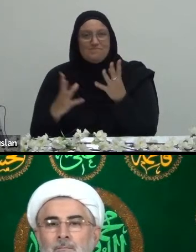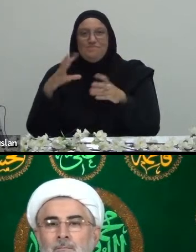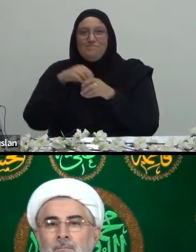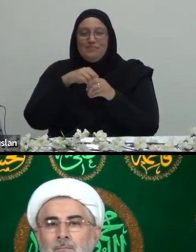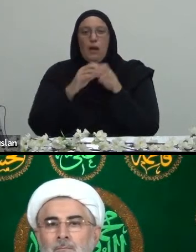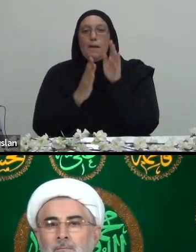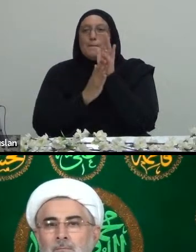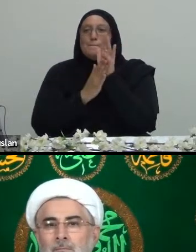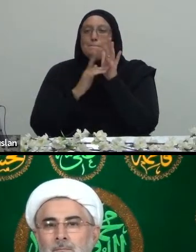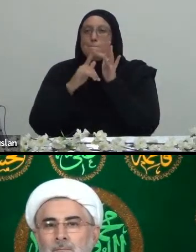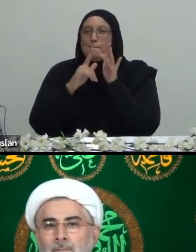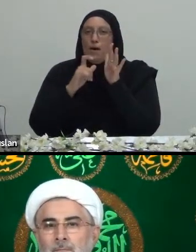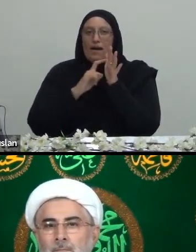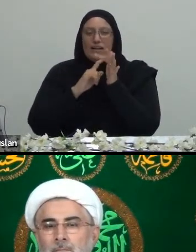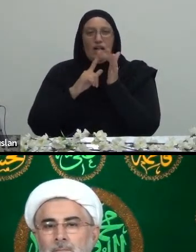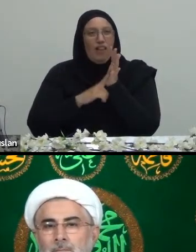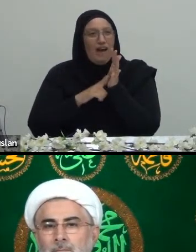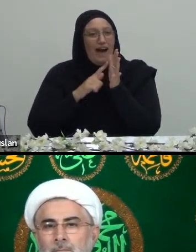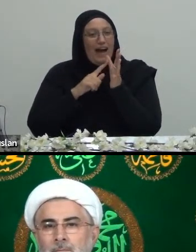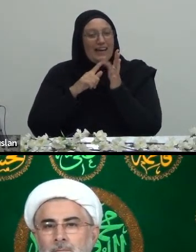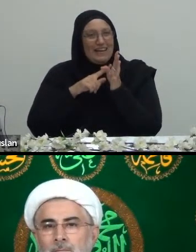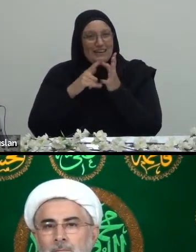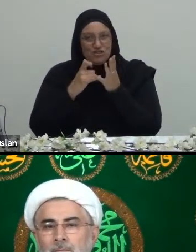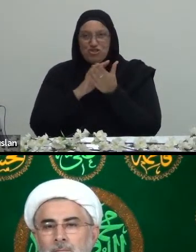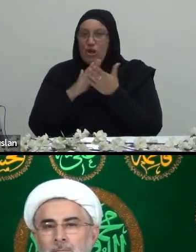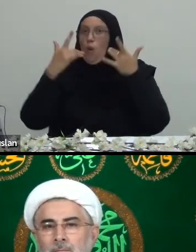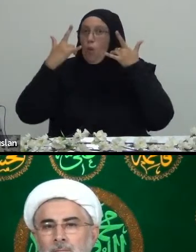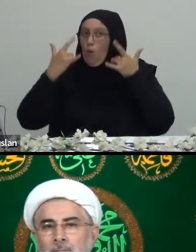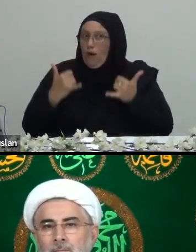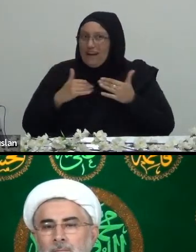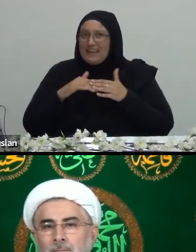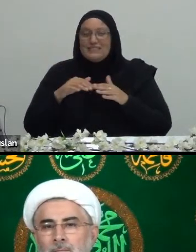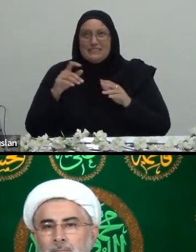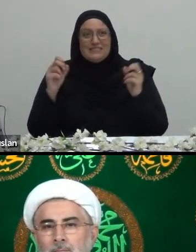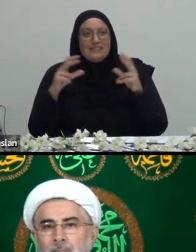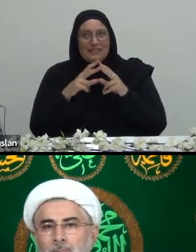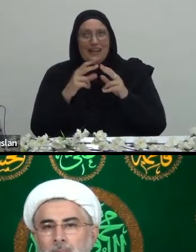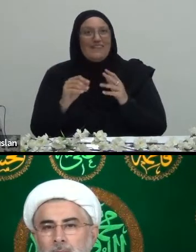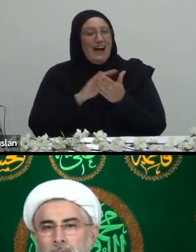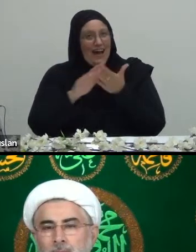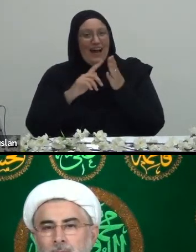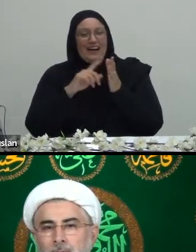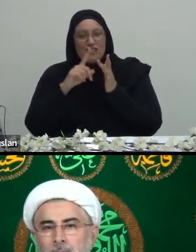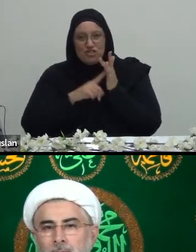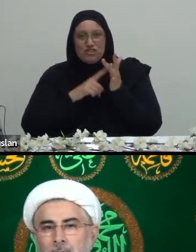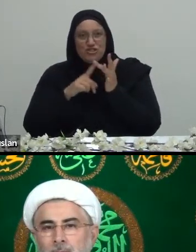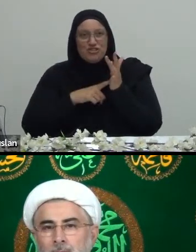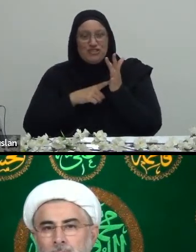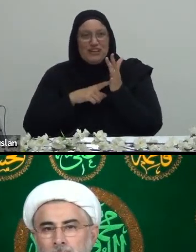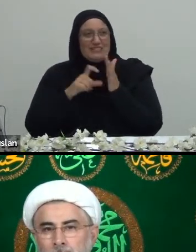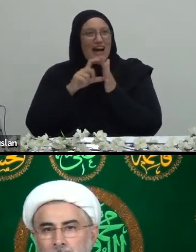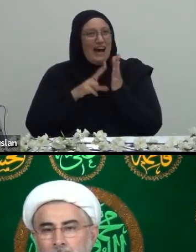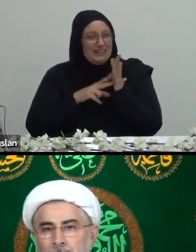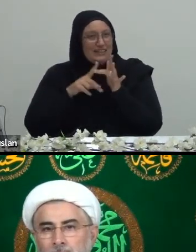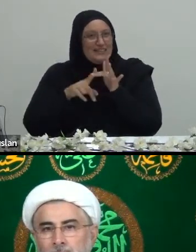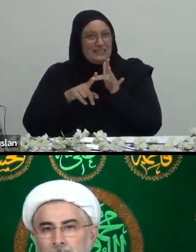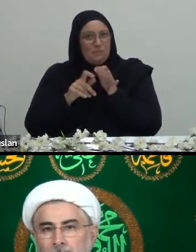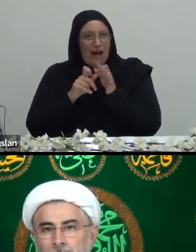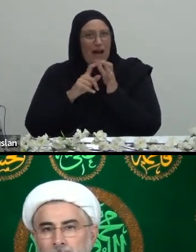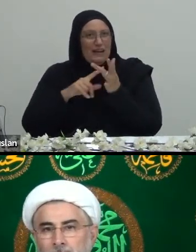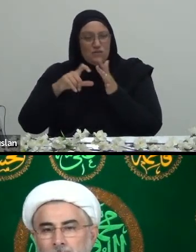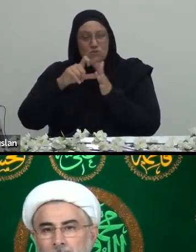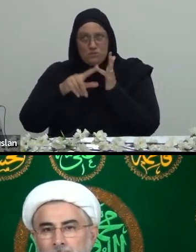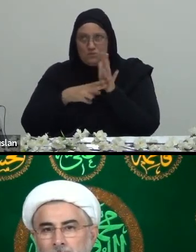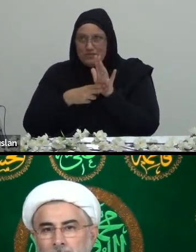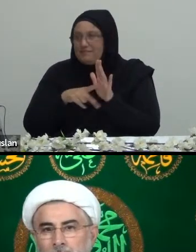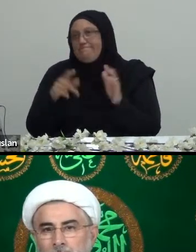Ayache, who's a lawyer here in Sydney, and we'll have Hajdani Beydoun as well, now, who's well known in the